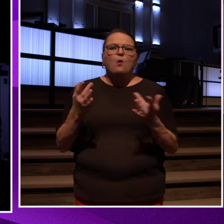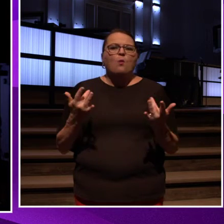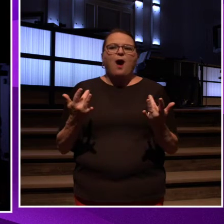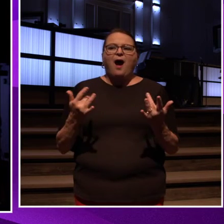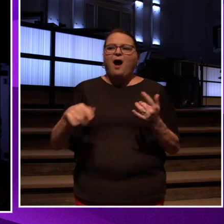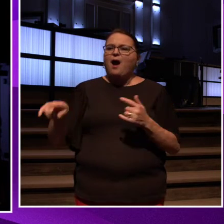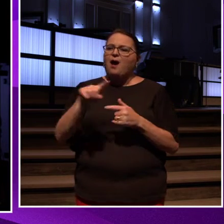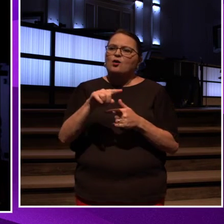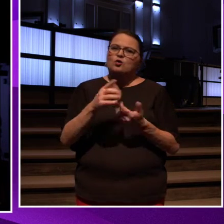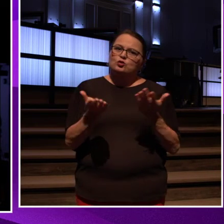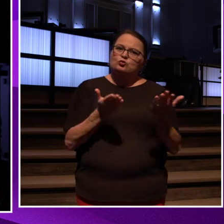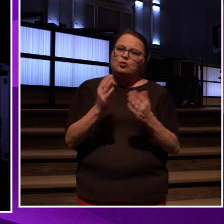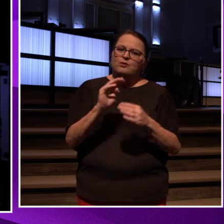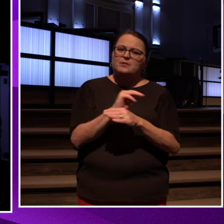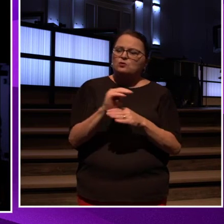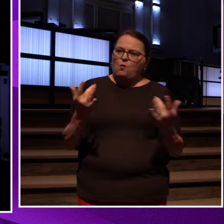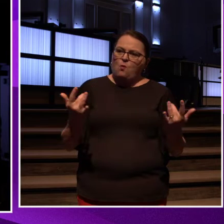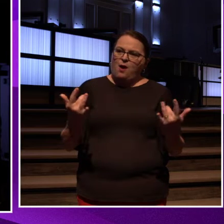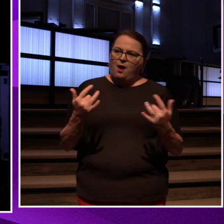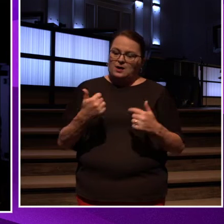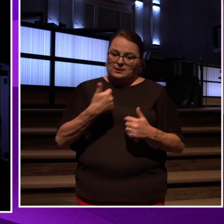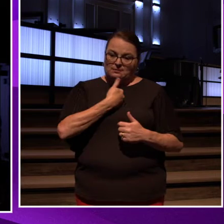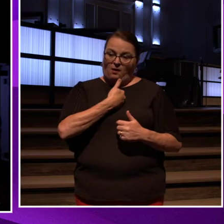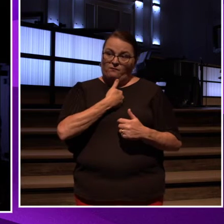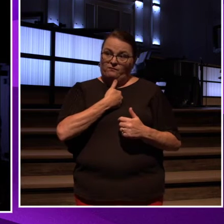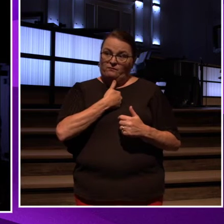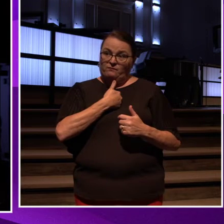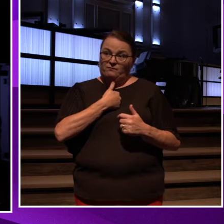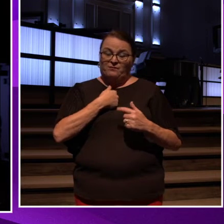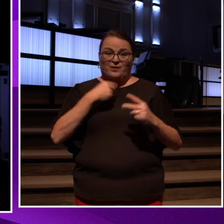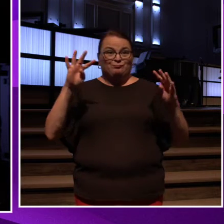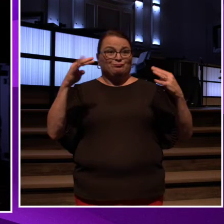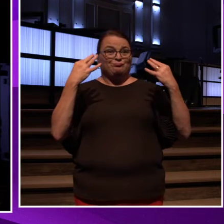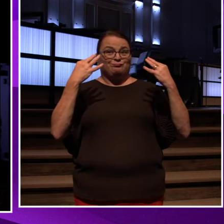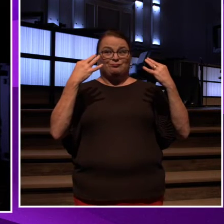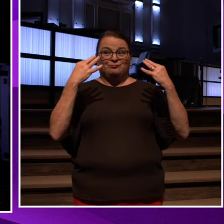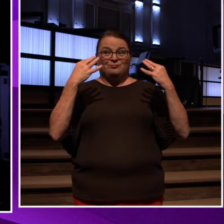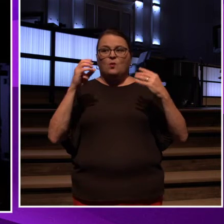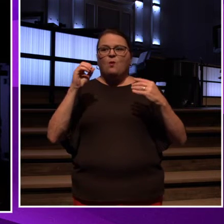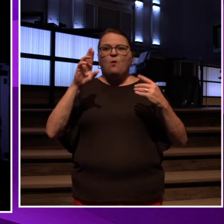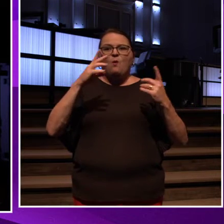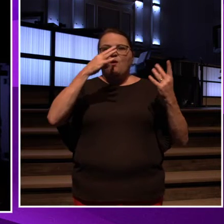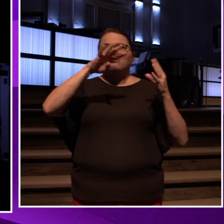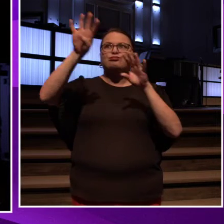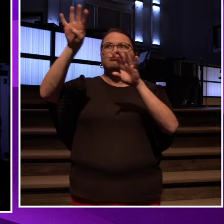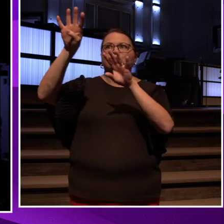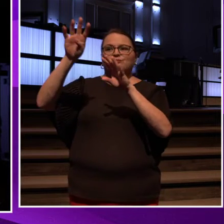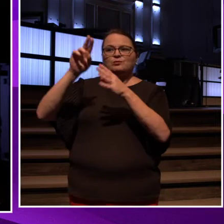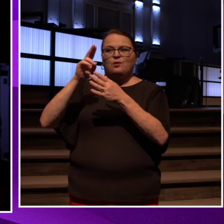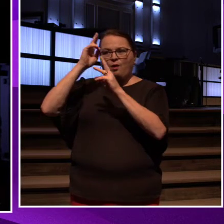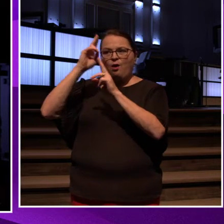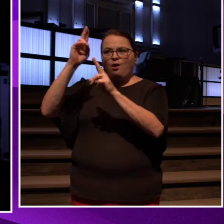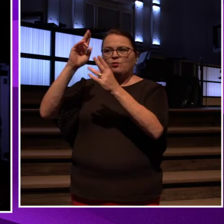What's motivating you? Self-recognition or the honor and glory of Jesus Christ?